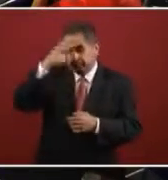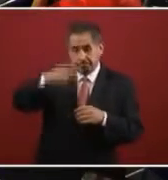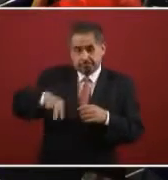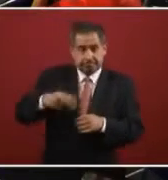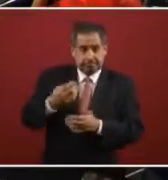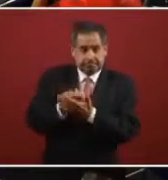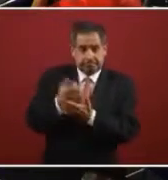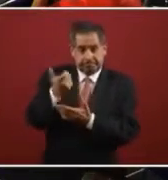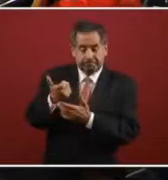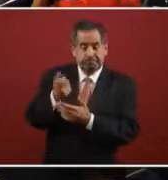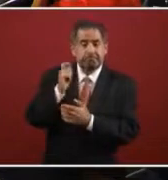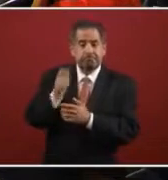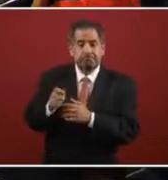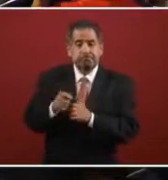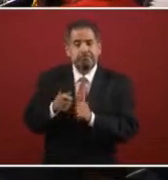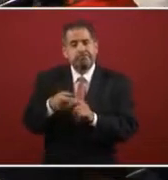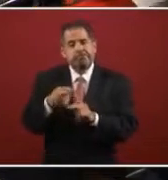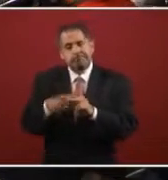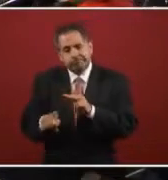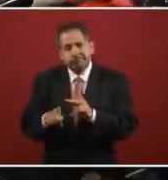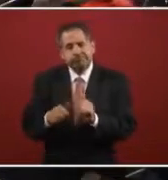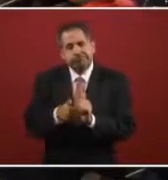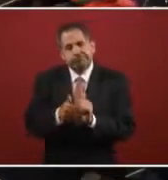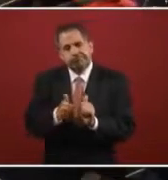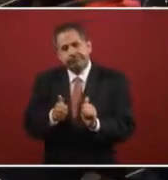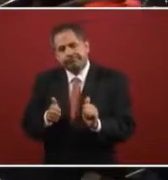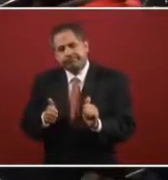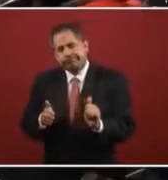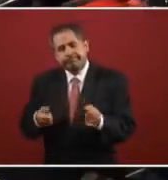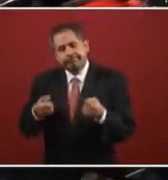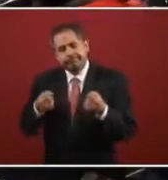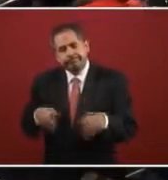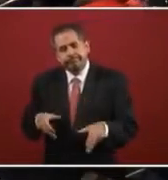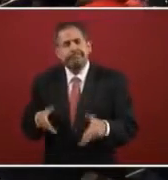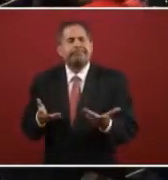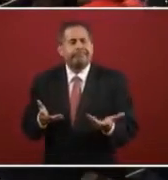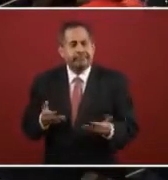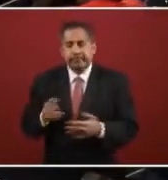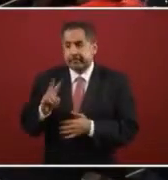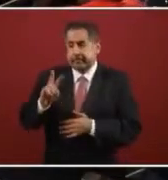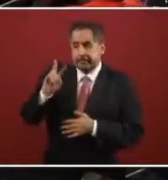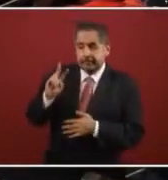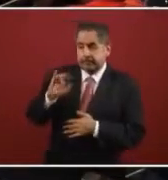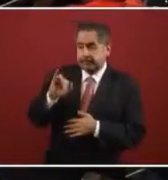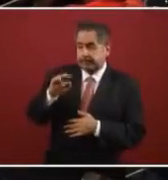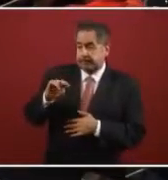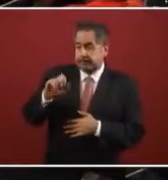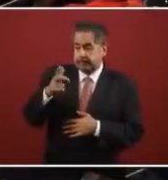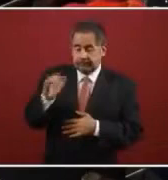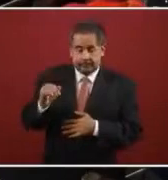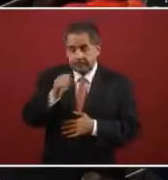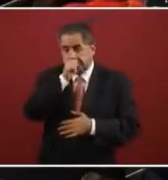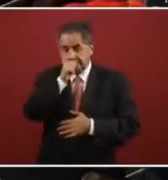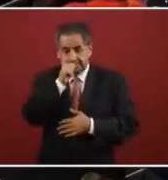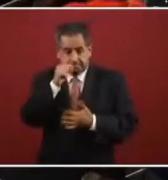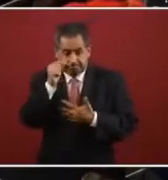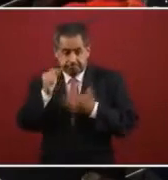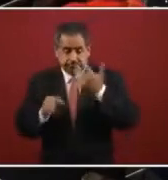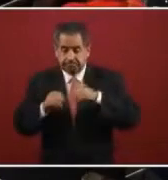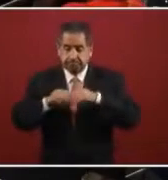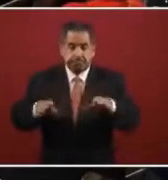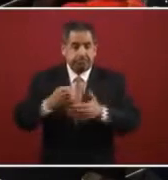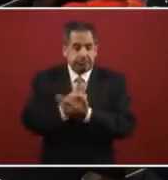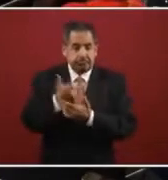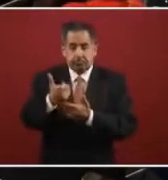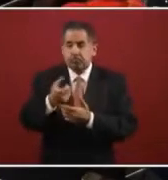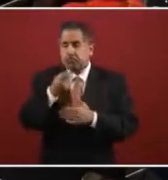ya entró en recesión. So what about these people that are saying that the economy is in recession? Global de actividad de la